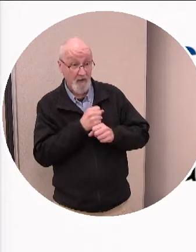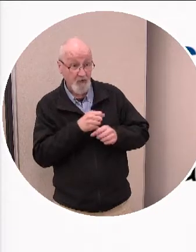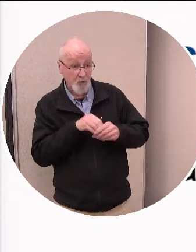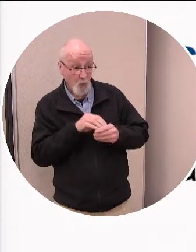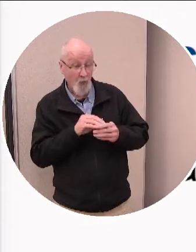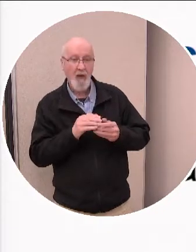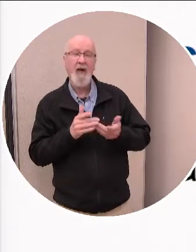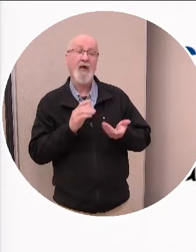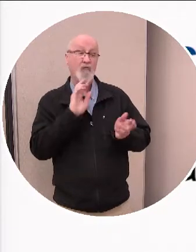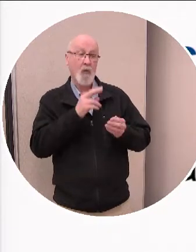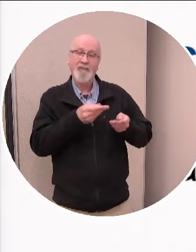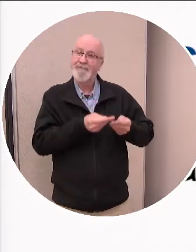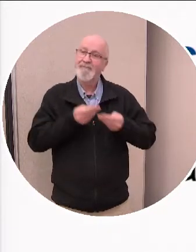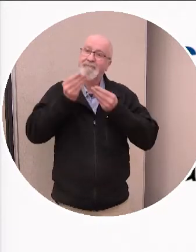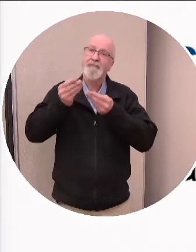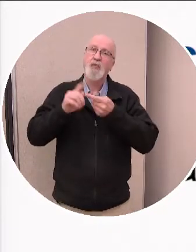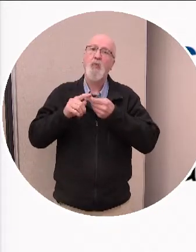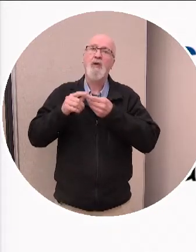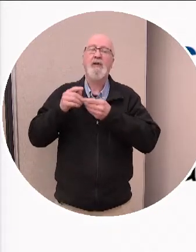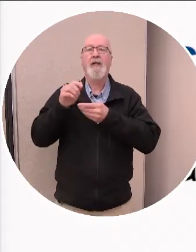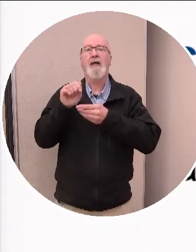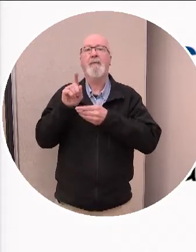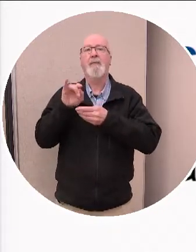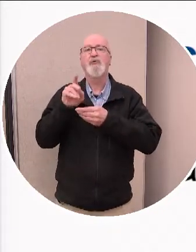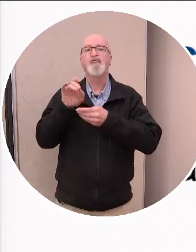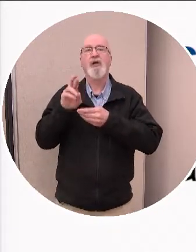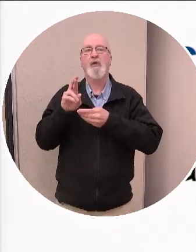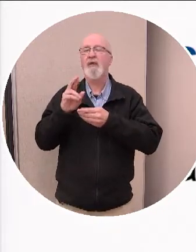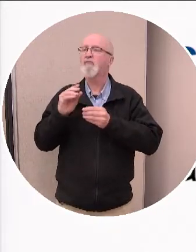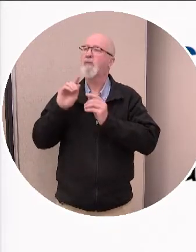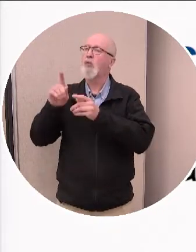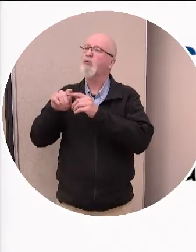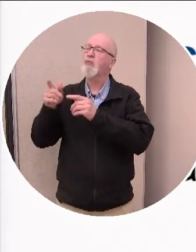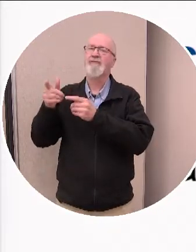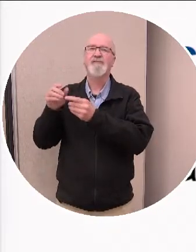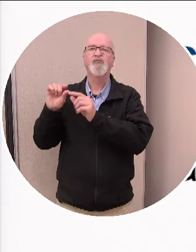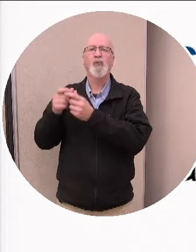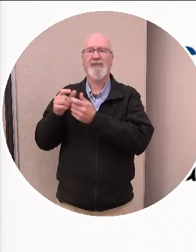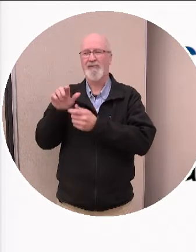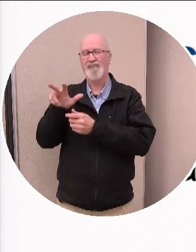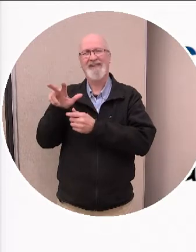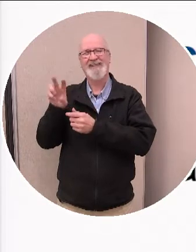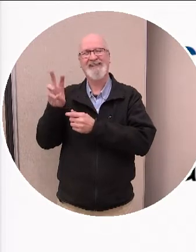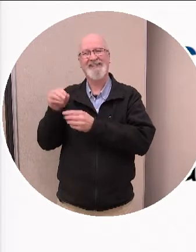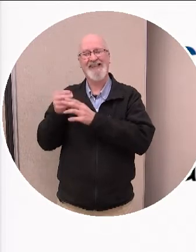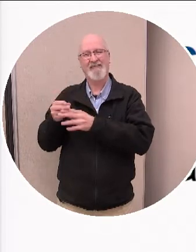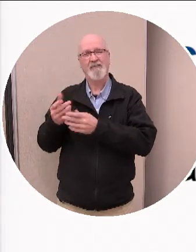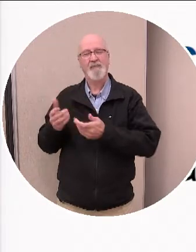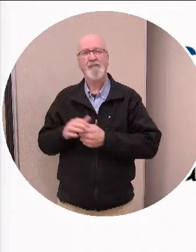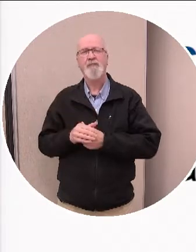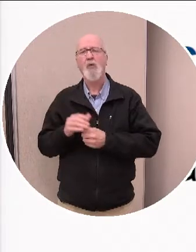administrator and recorded in Review 360. This includes incidents involving students with exceptionalities,